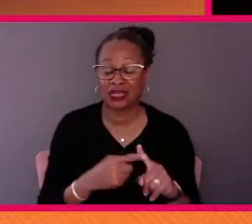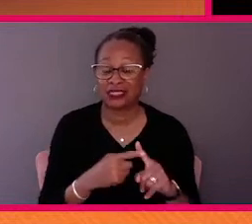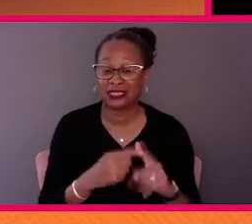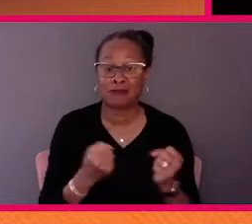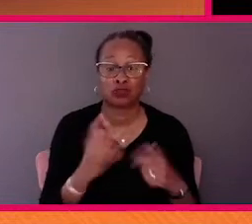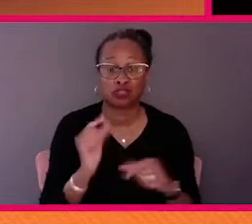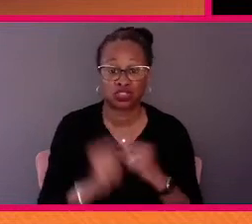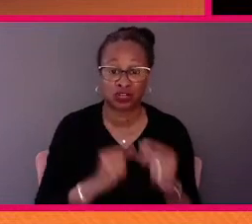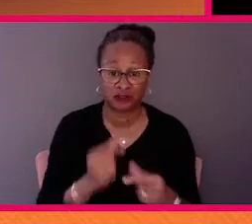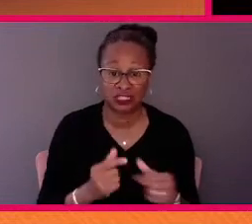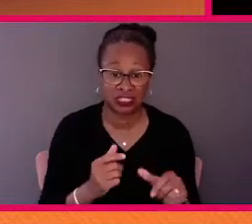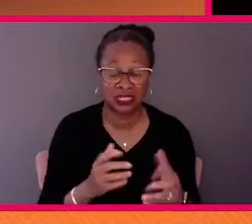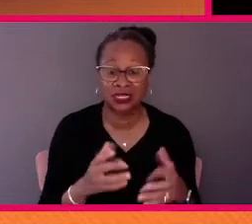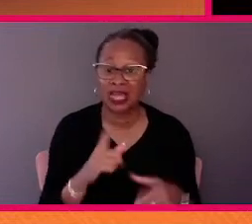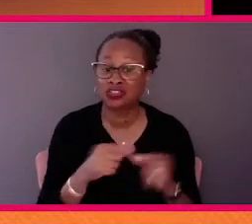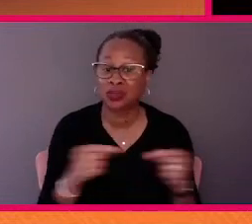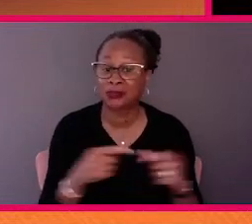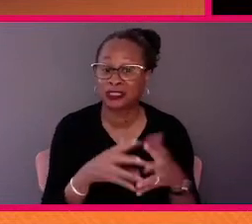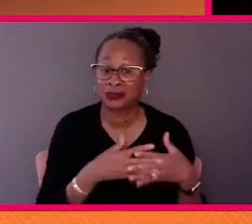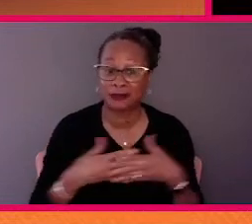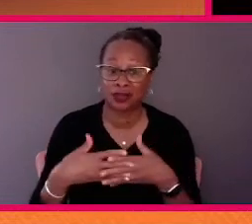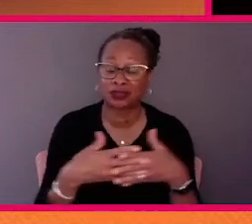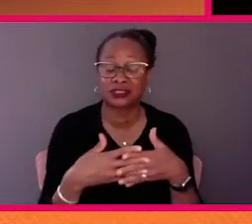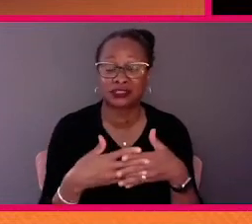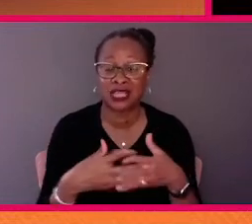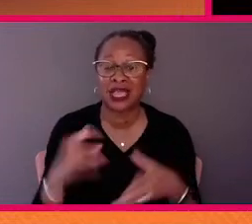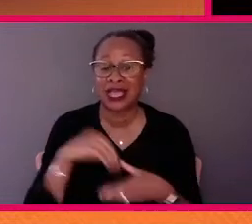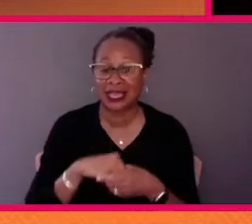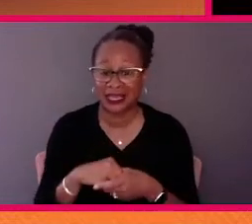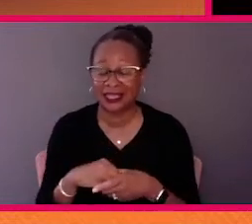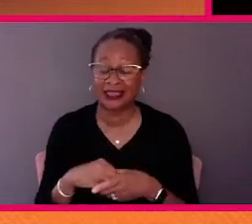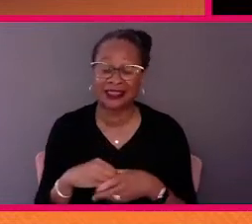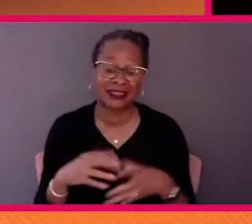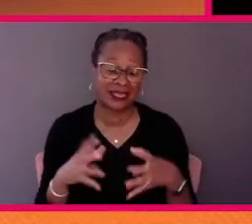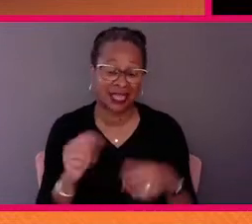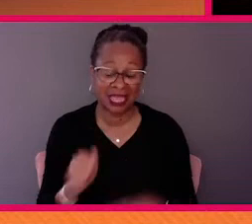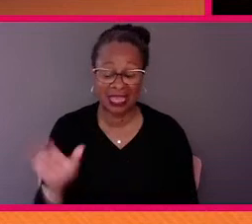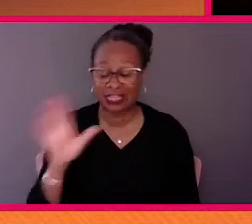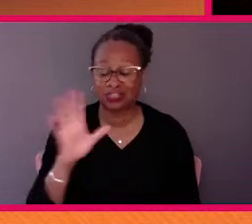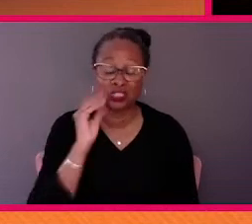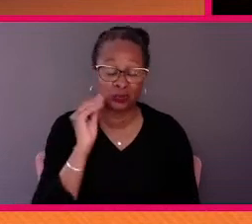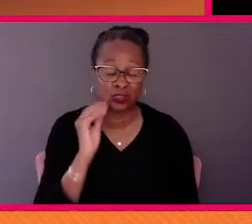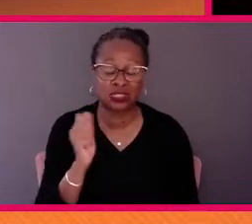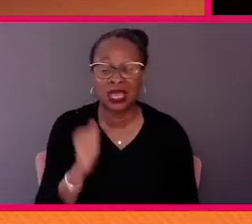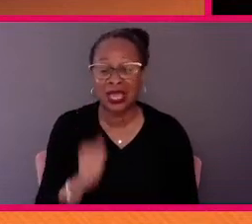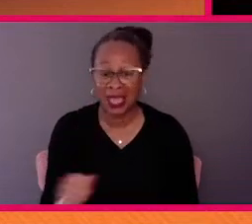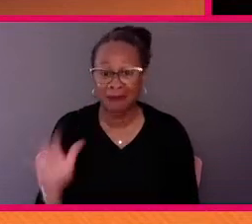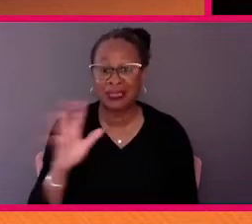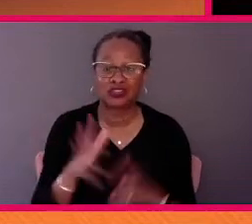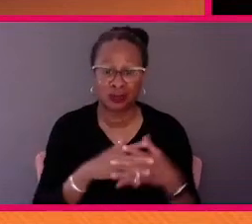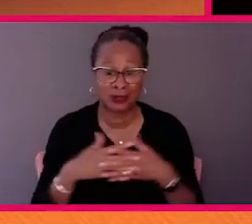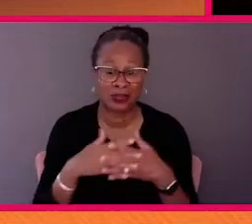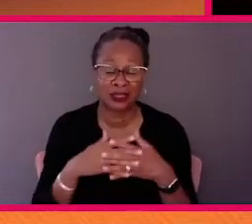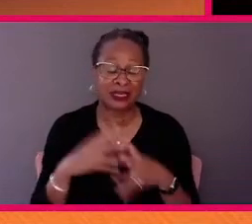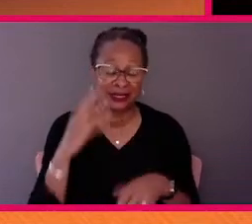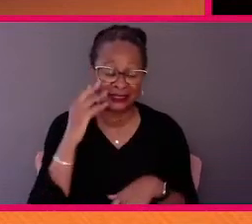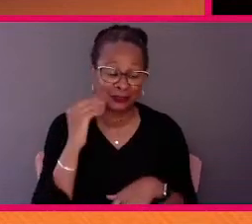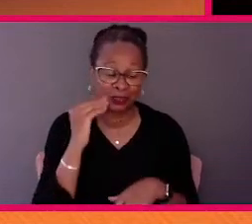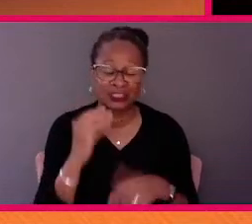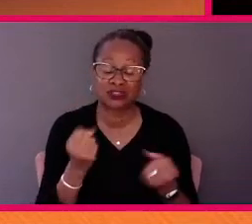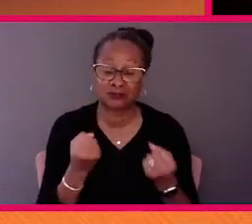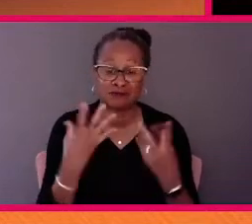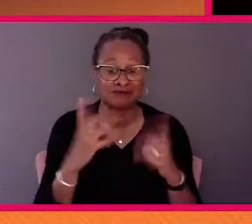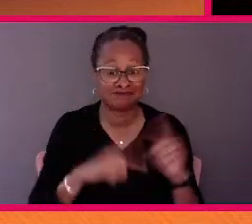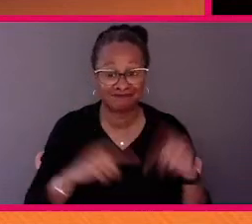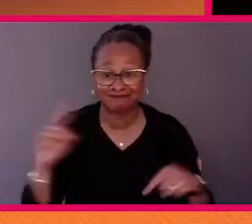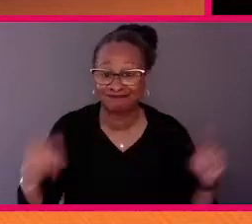even within the Asian experience and the Asian American identity, there's so much diversity and so much complexity about who we